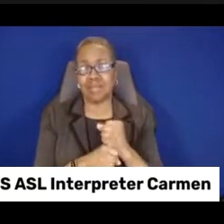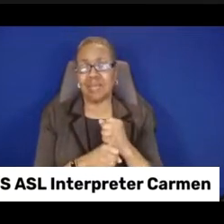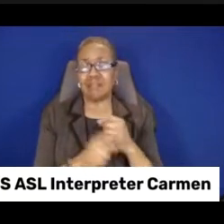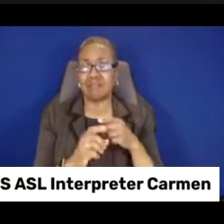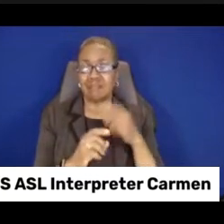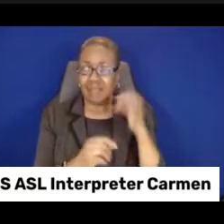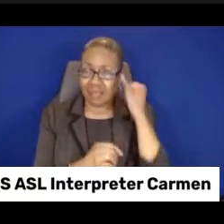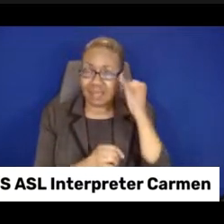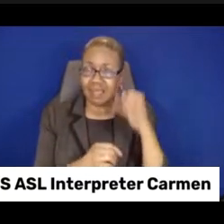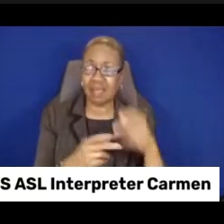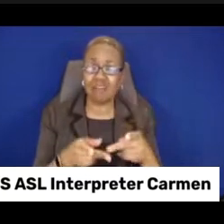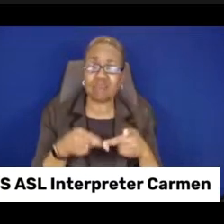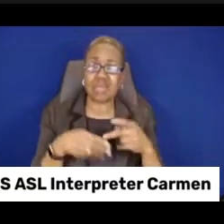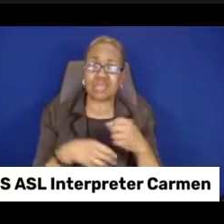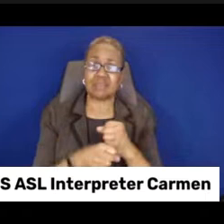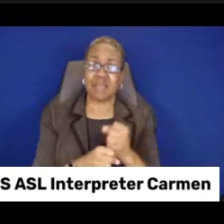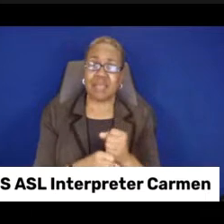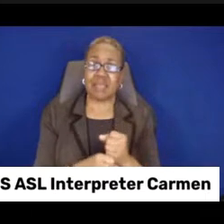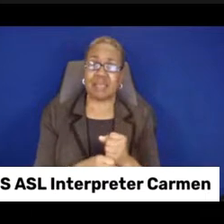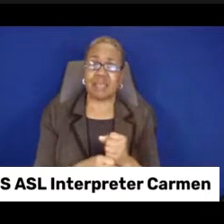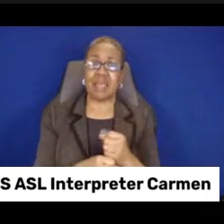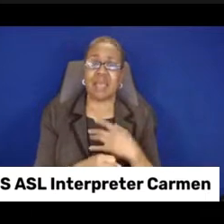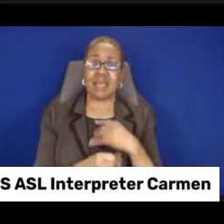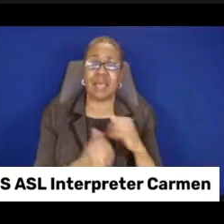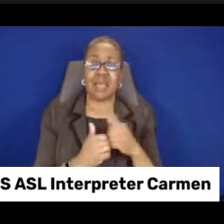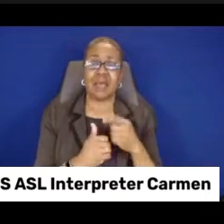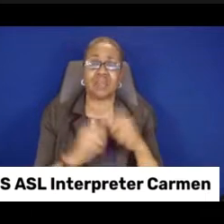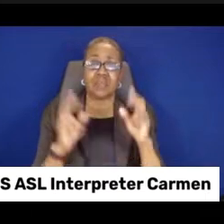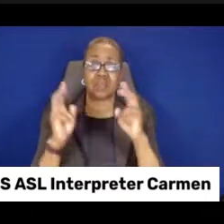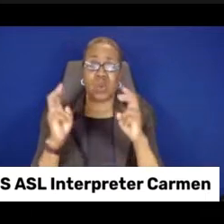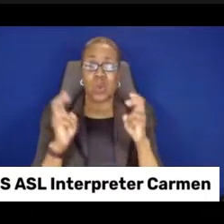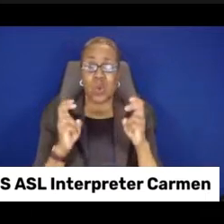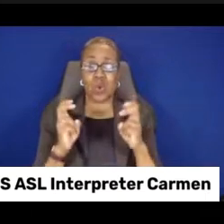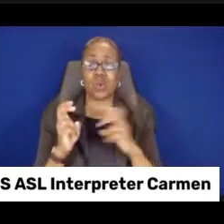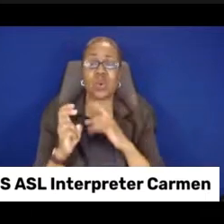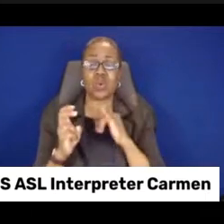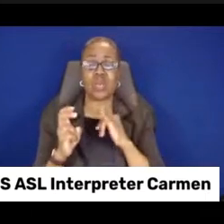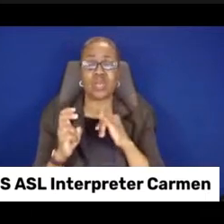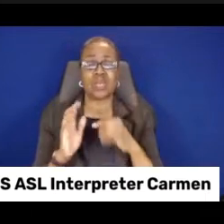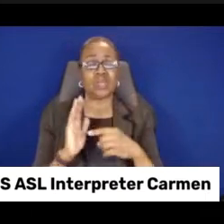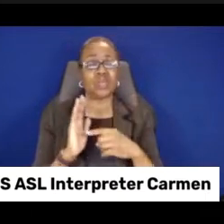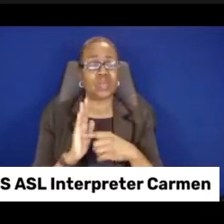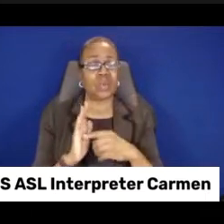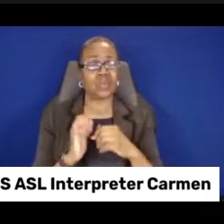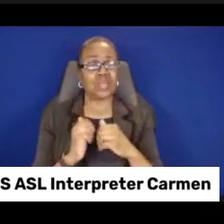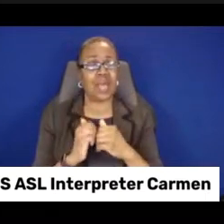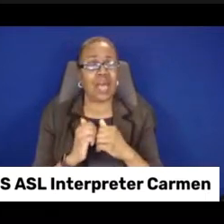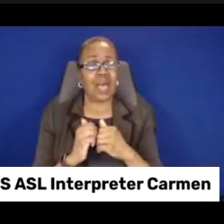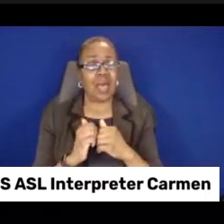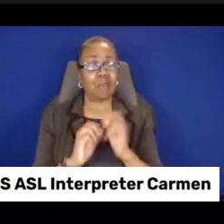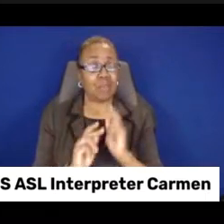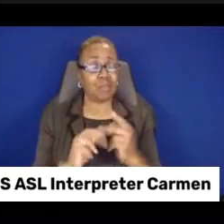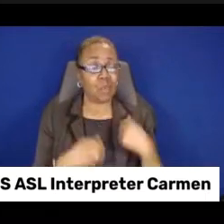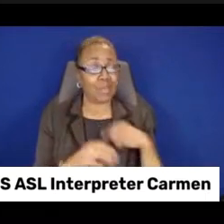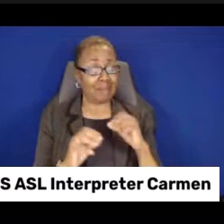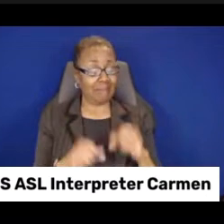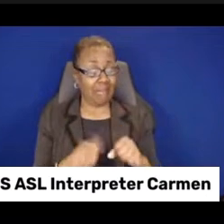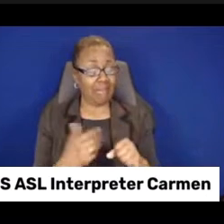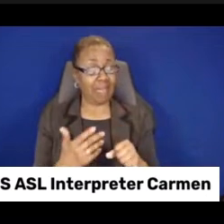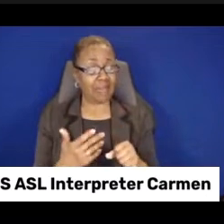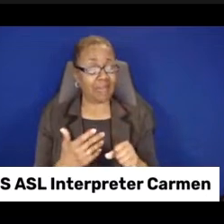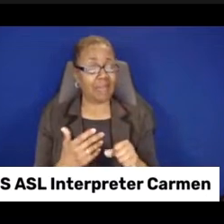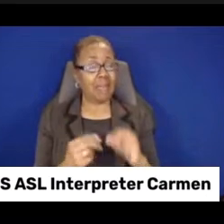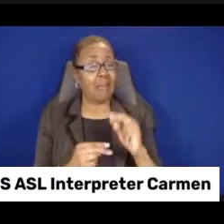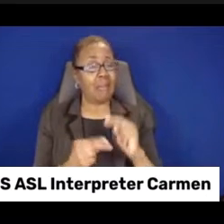about. And I like the way this quote really points to the way that as people, we can actually